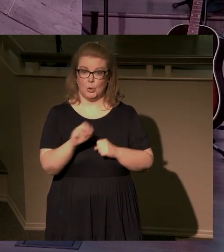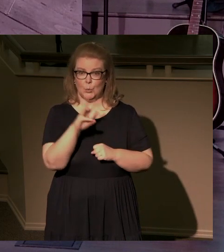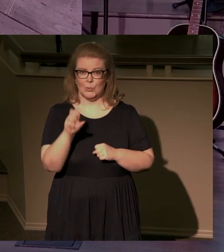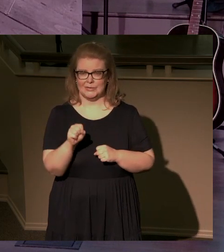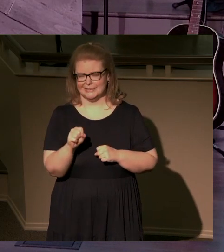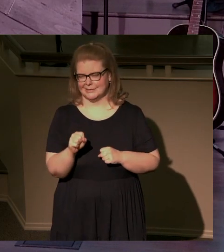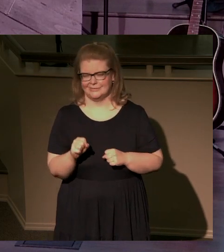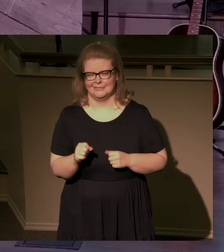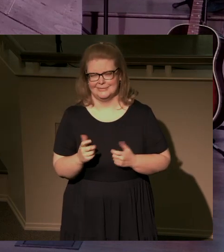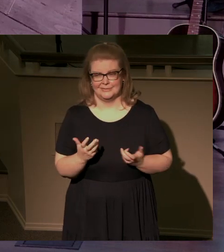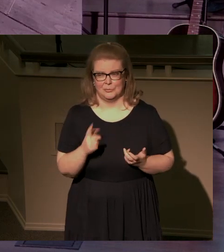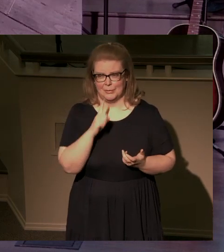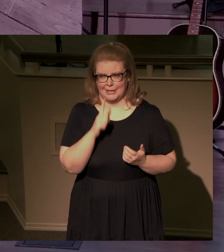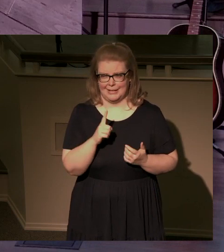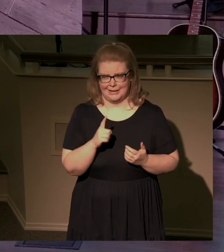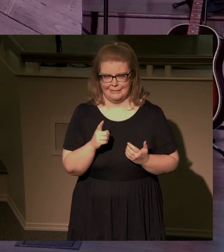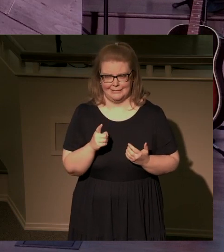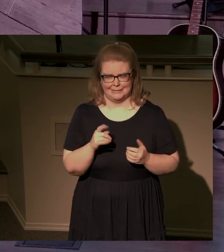Flipper episode.